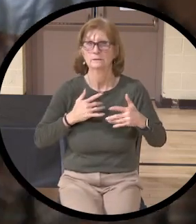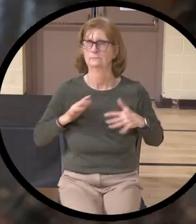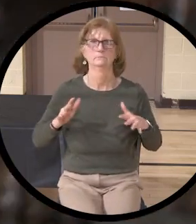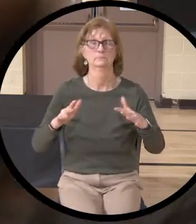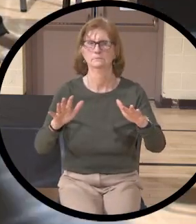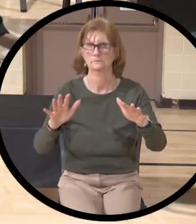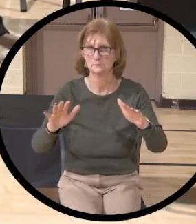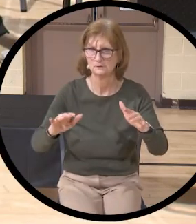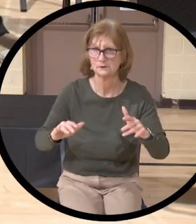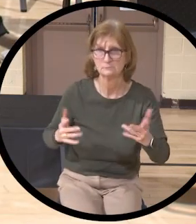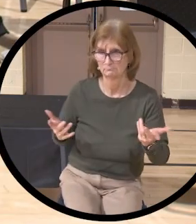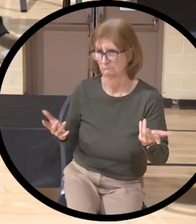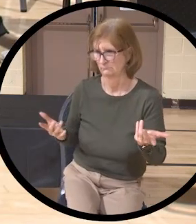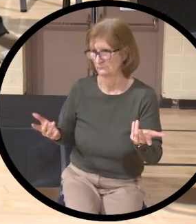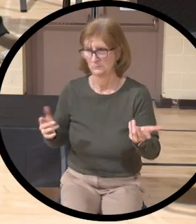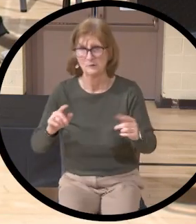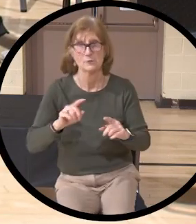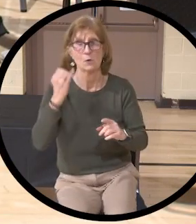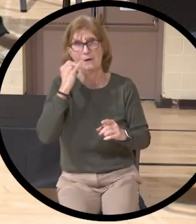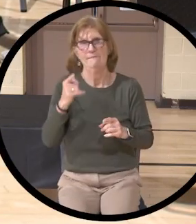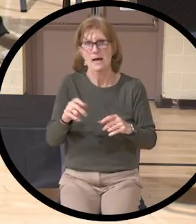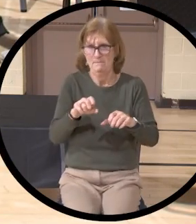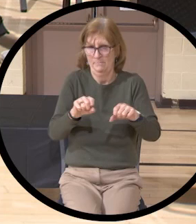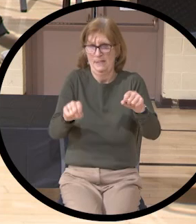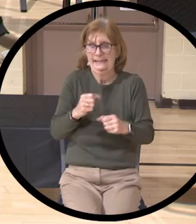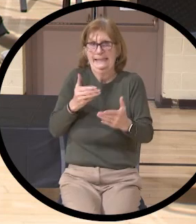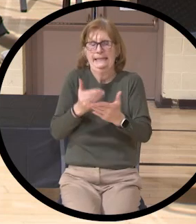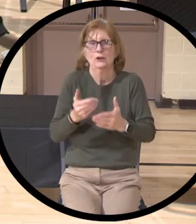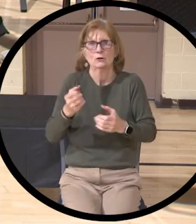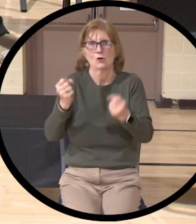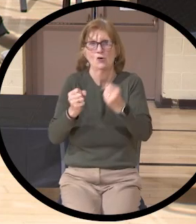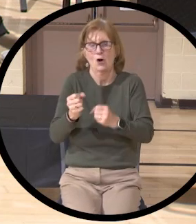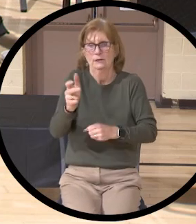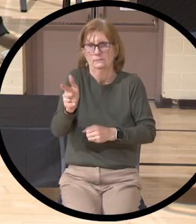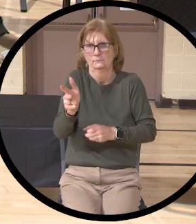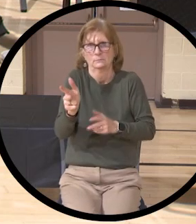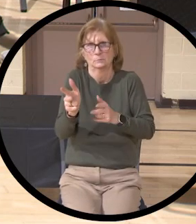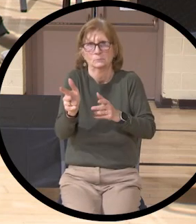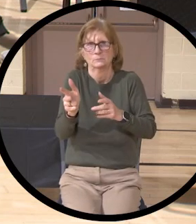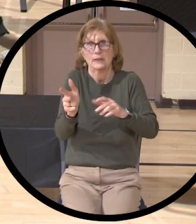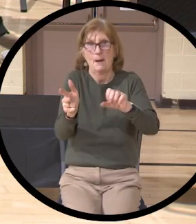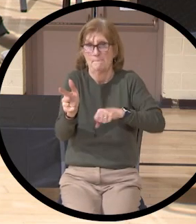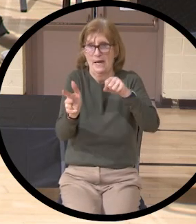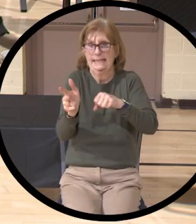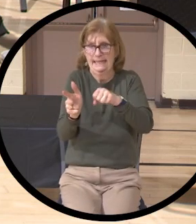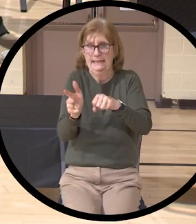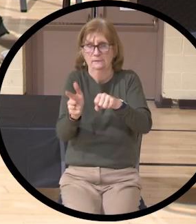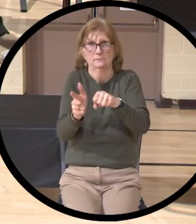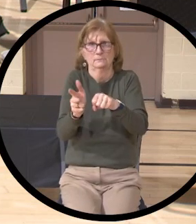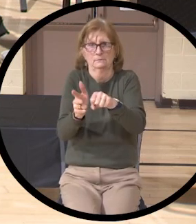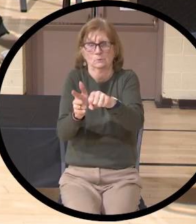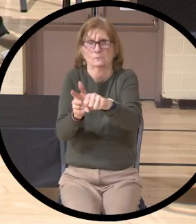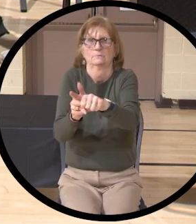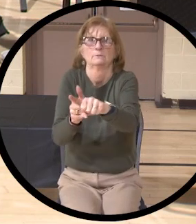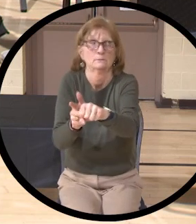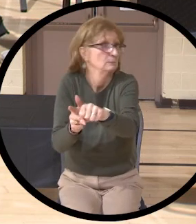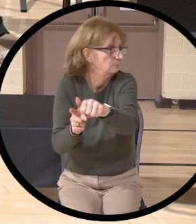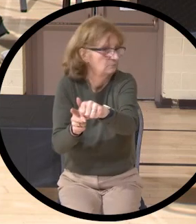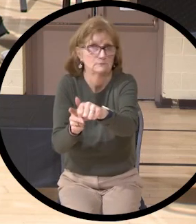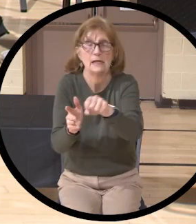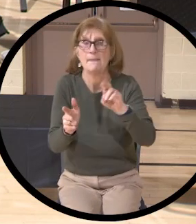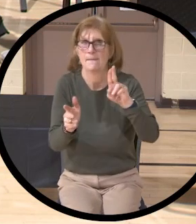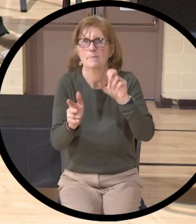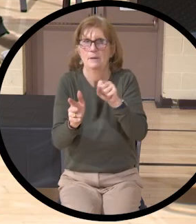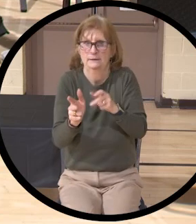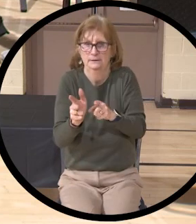next to the parked cars, there's not enough space to do this, especially because the travel lanes are fairly narrow and there are lots of buses on that road